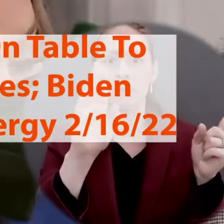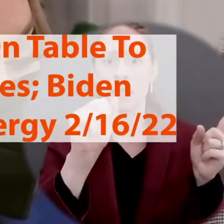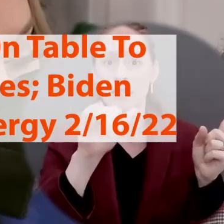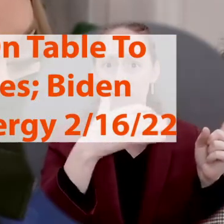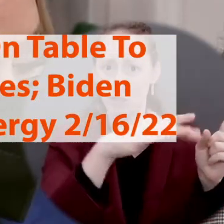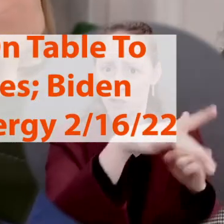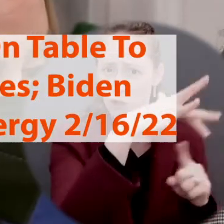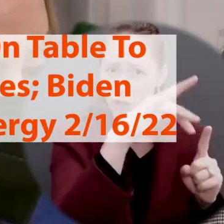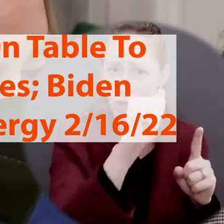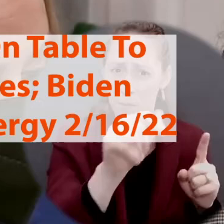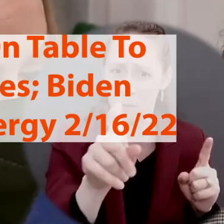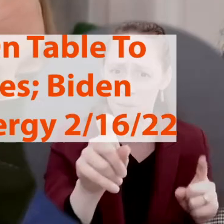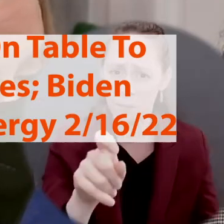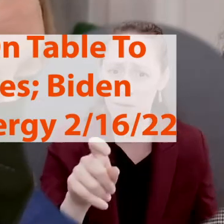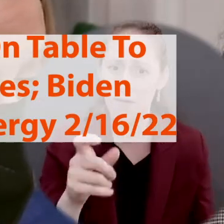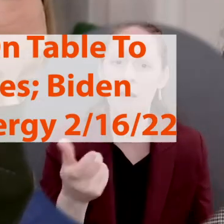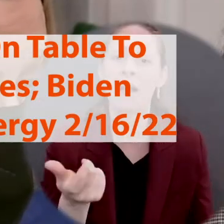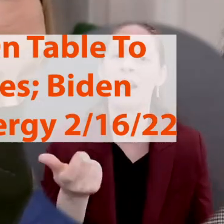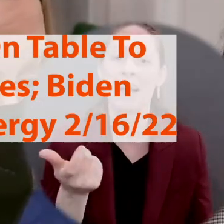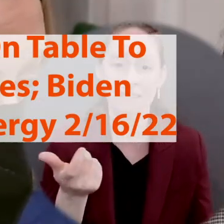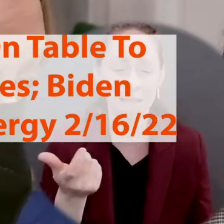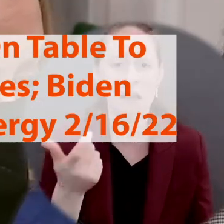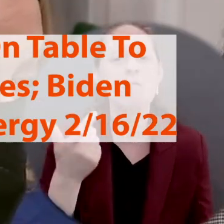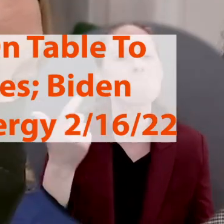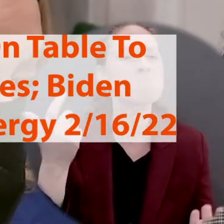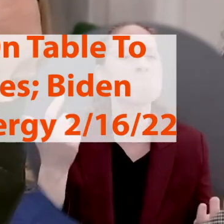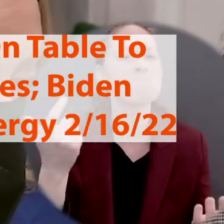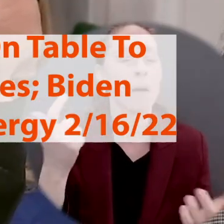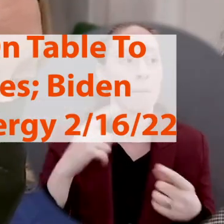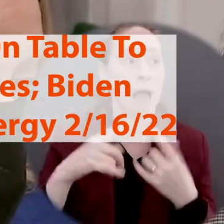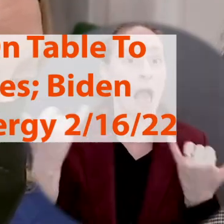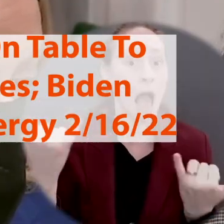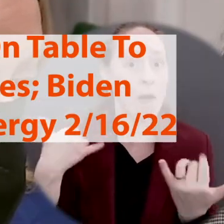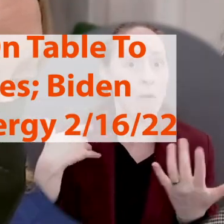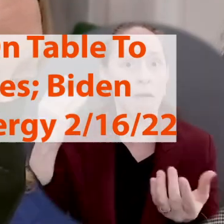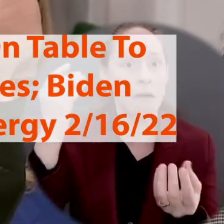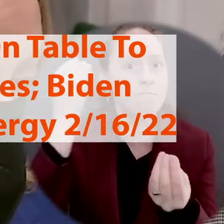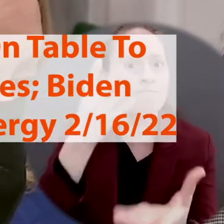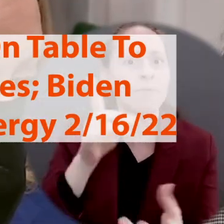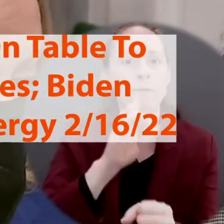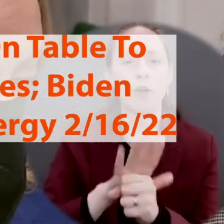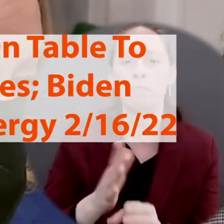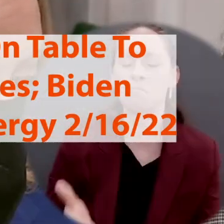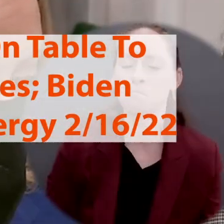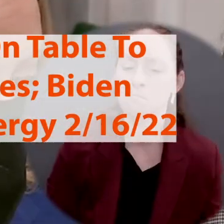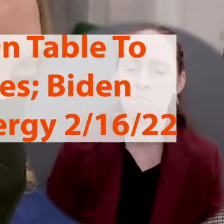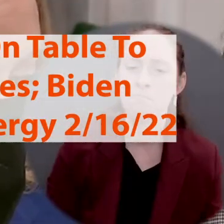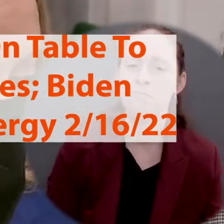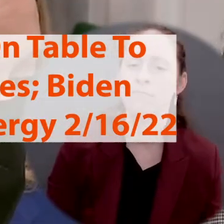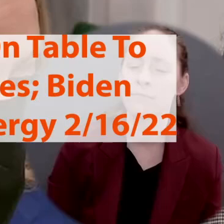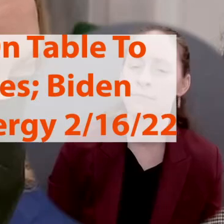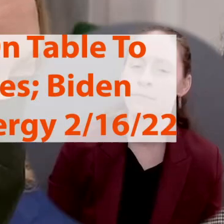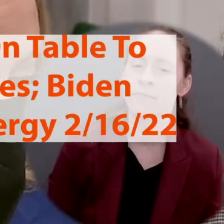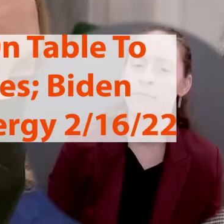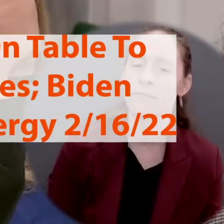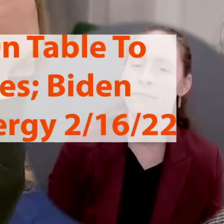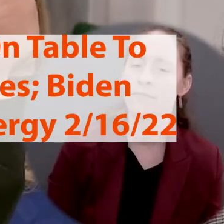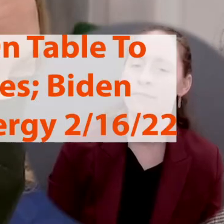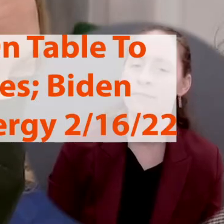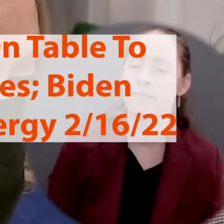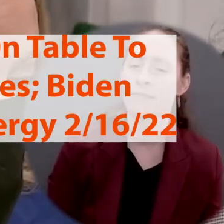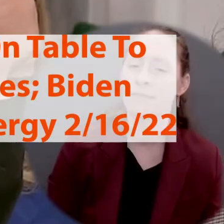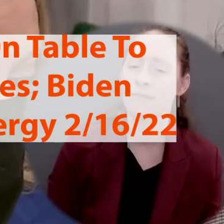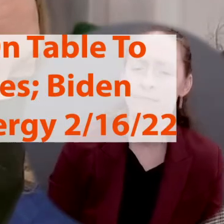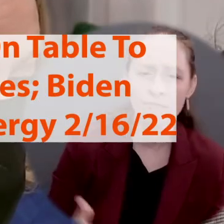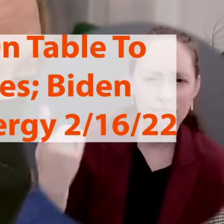oil prices are nearing $100 a barrel. It's a milestone that hasn't been reached since 2014. What steps is the administration taking